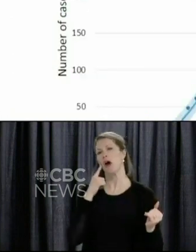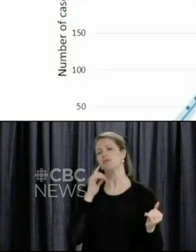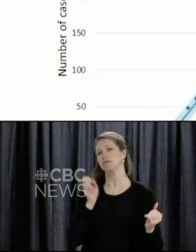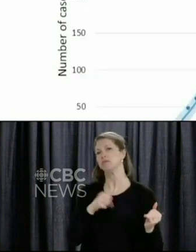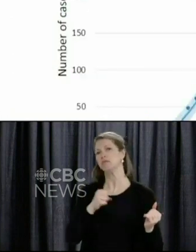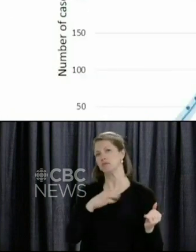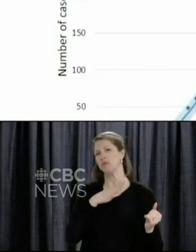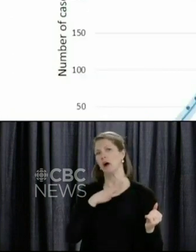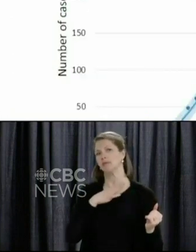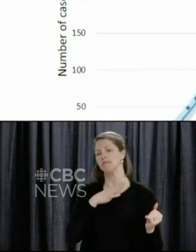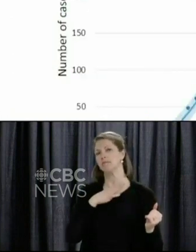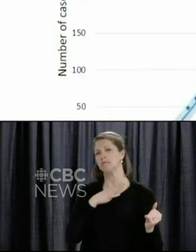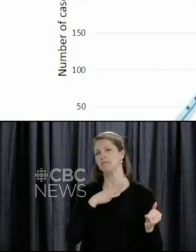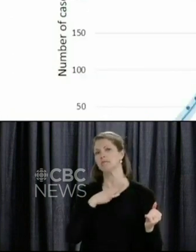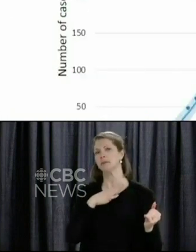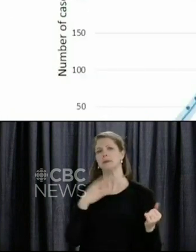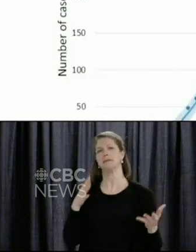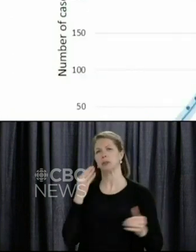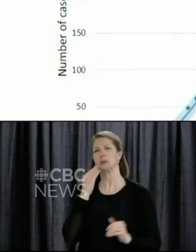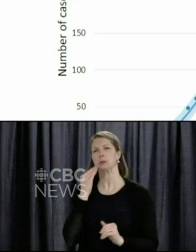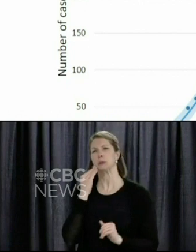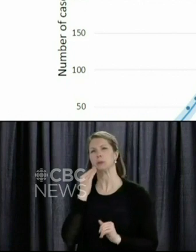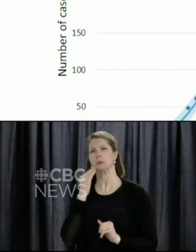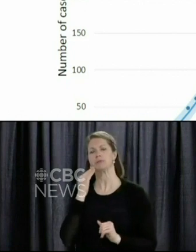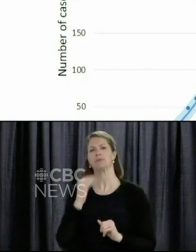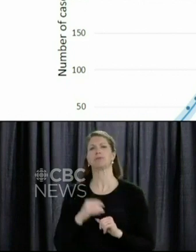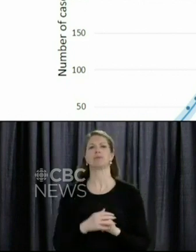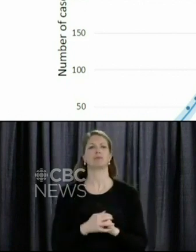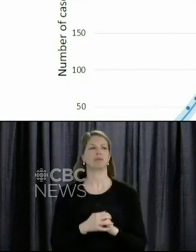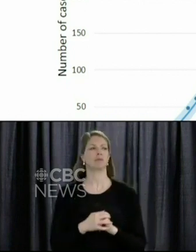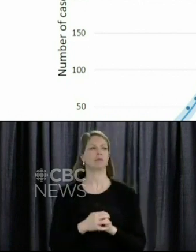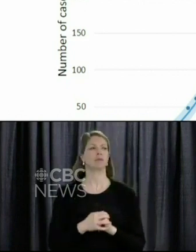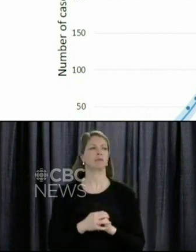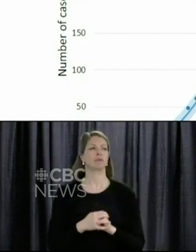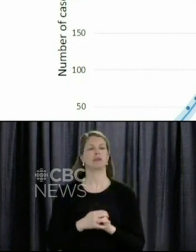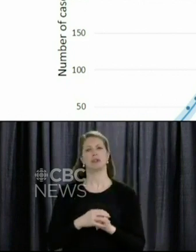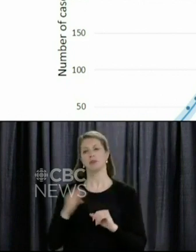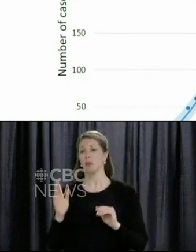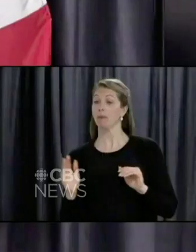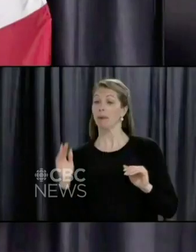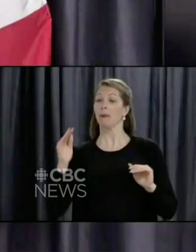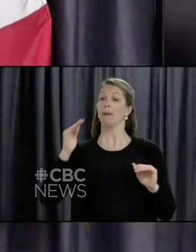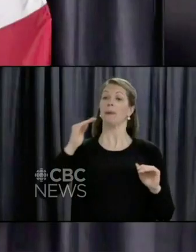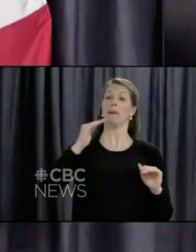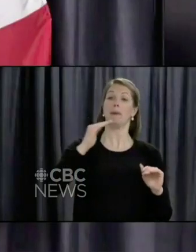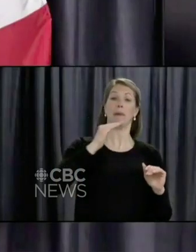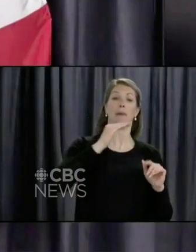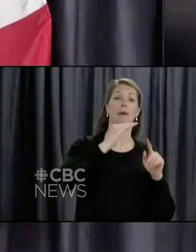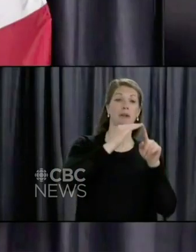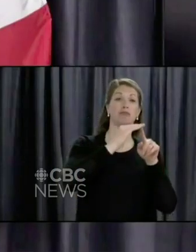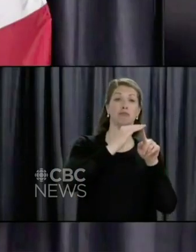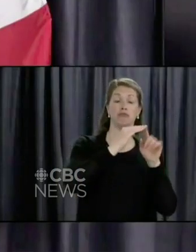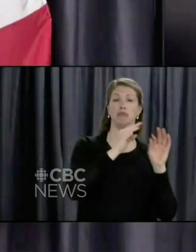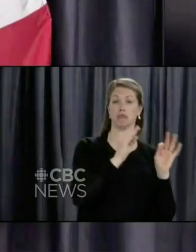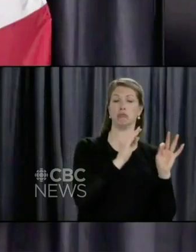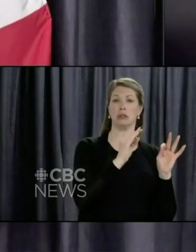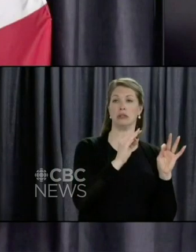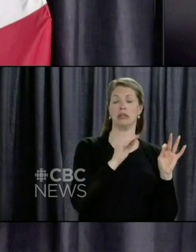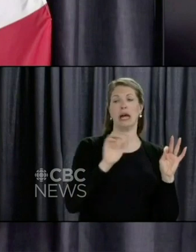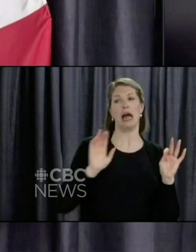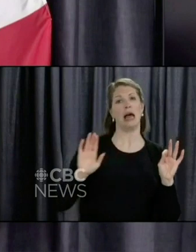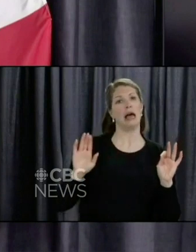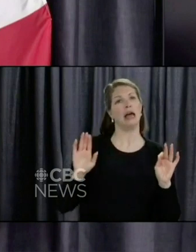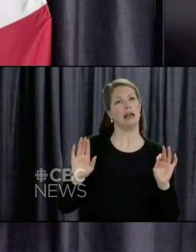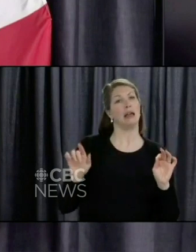is a deterministic compartmental model that to some extent is fitting the data a little bit better. And so what they projected